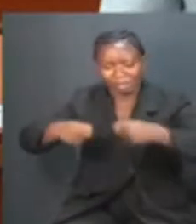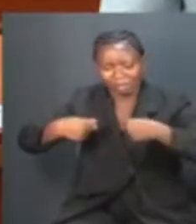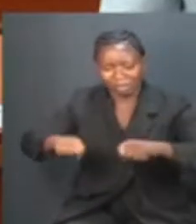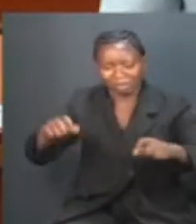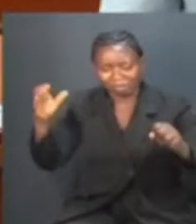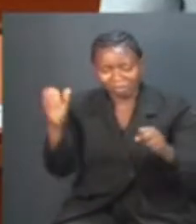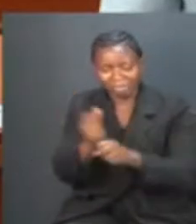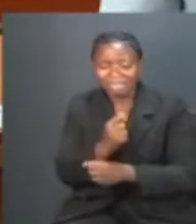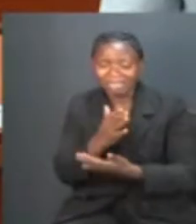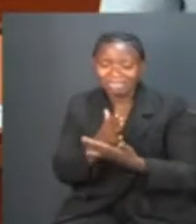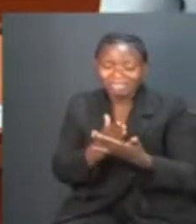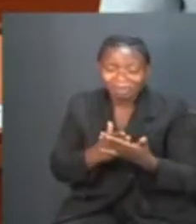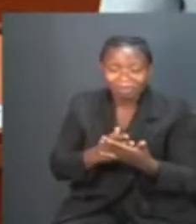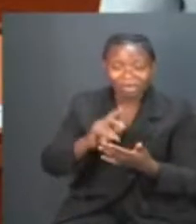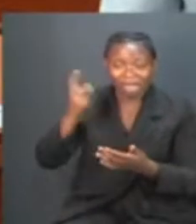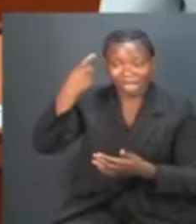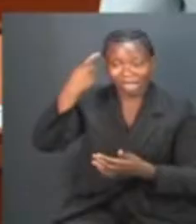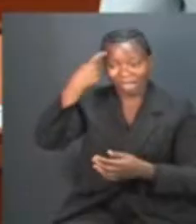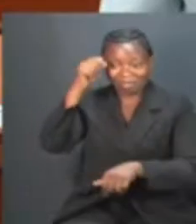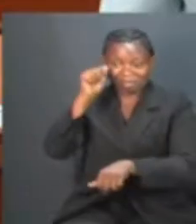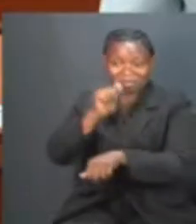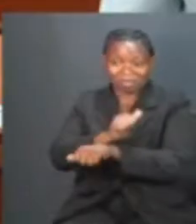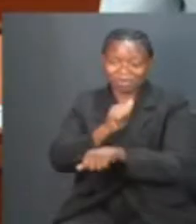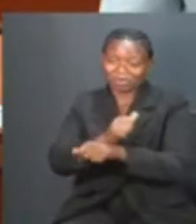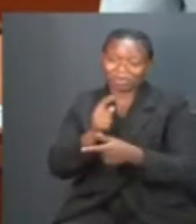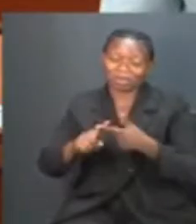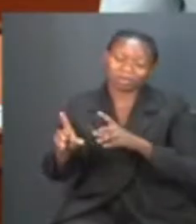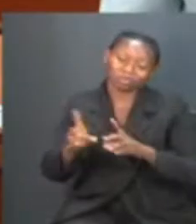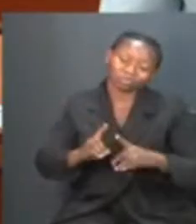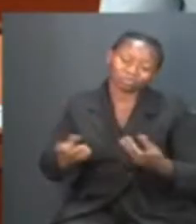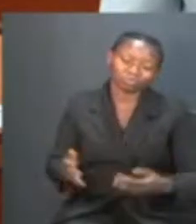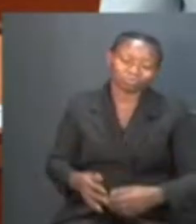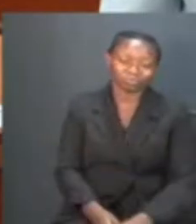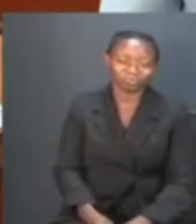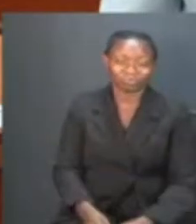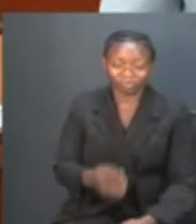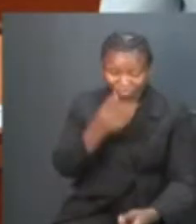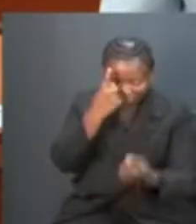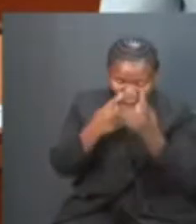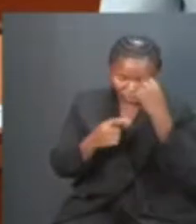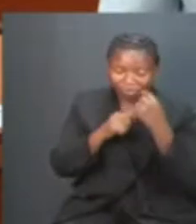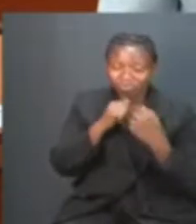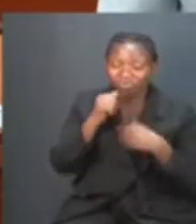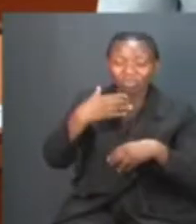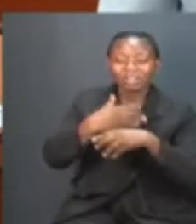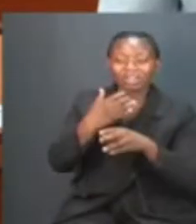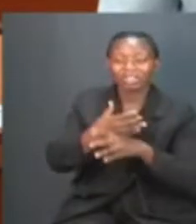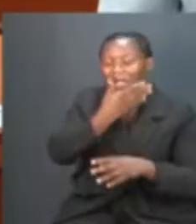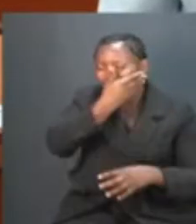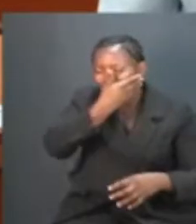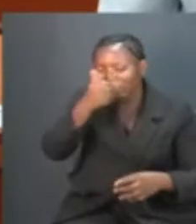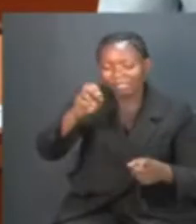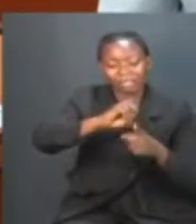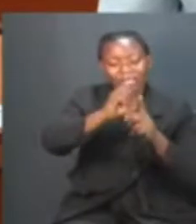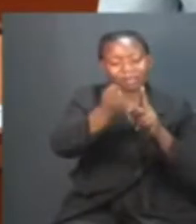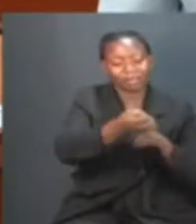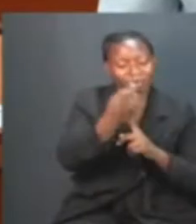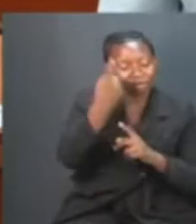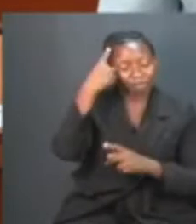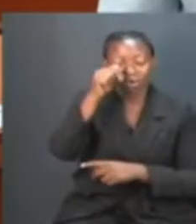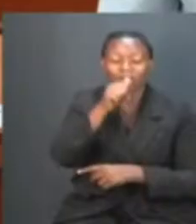some form of government contract or the other. Because we haven't created the best environment for the private